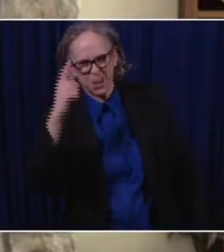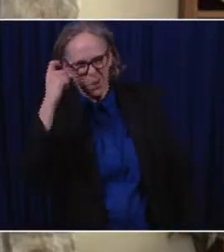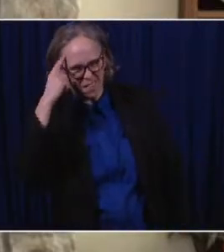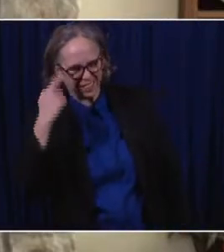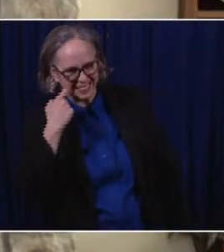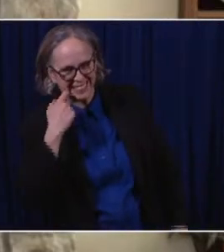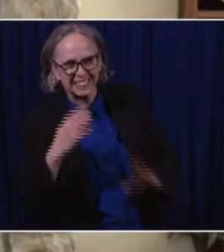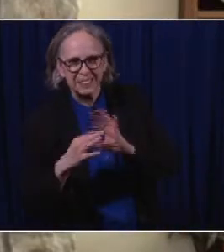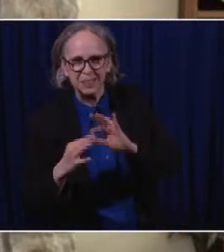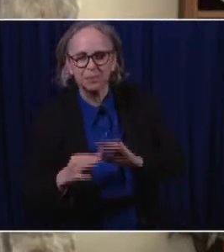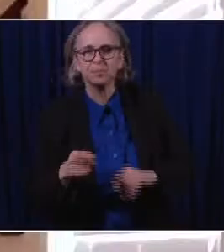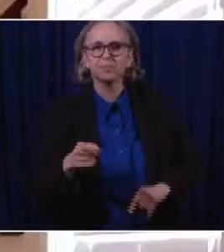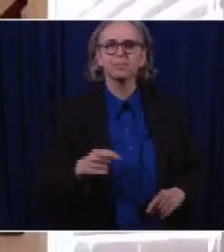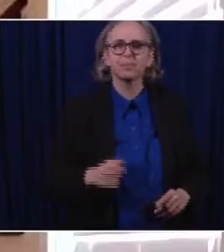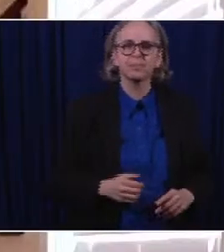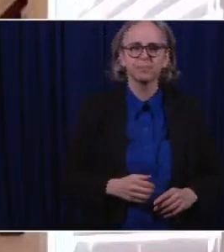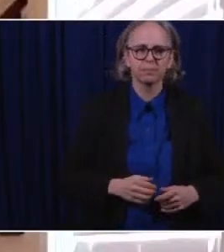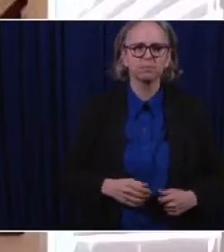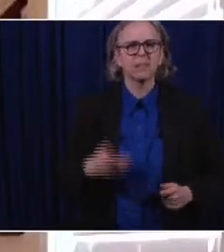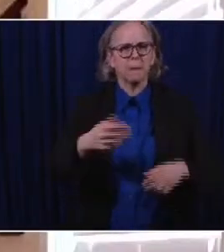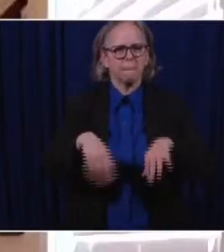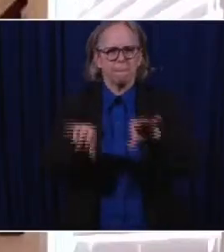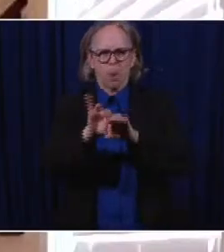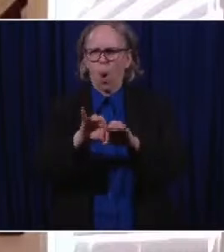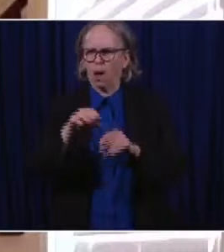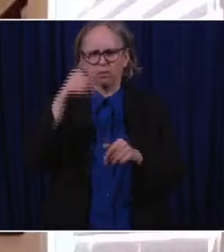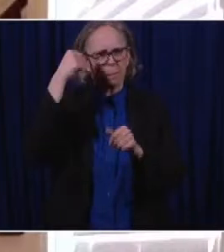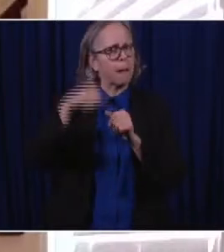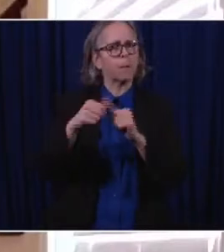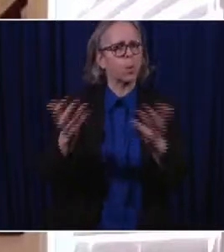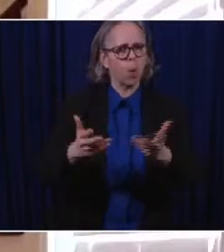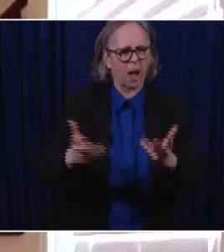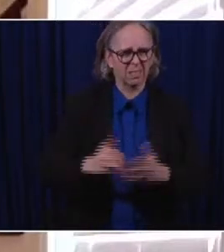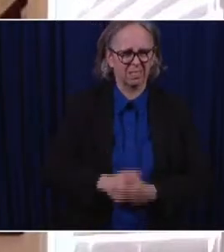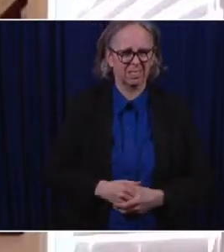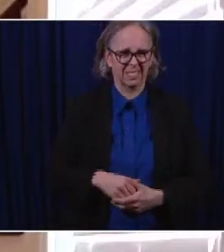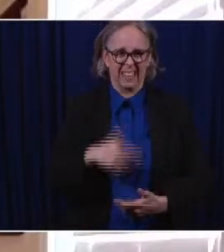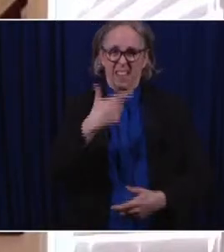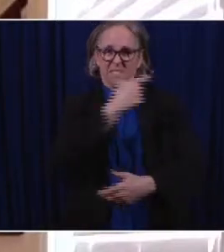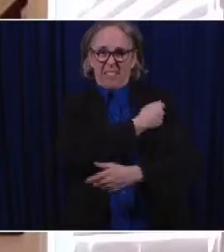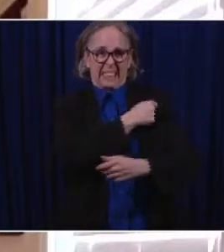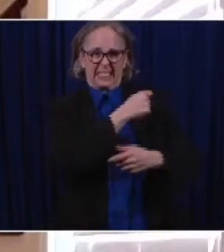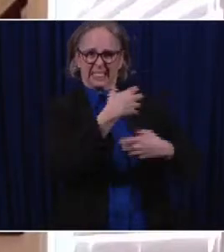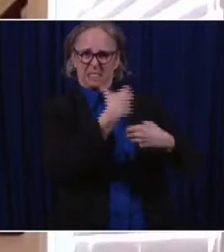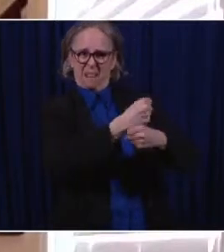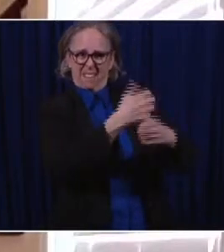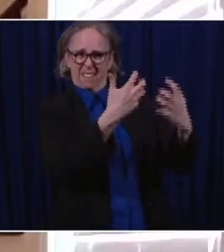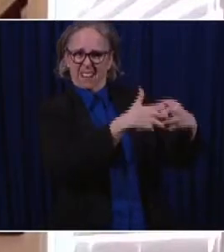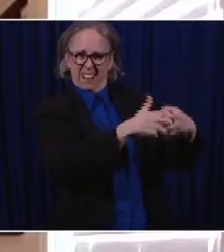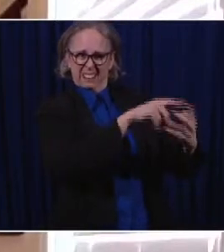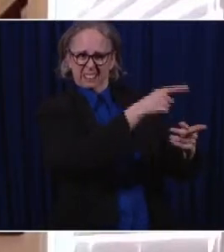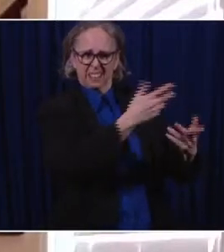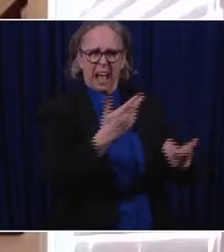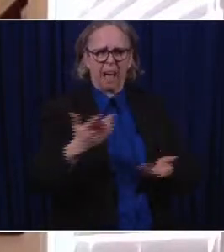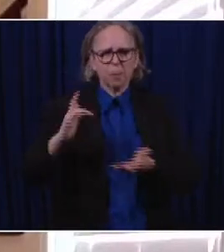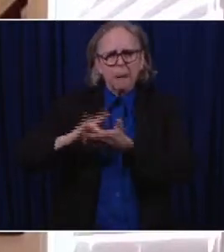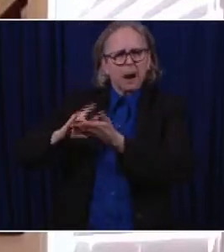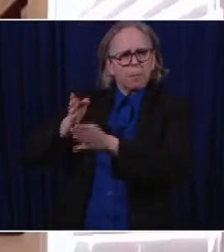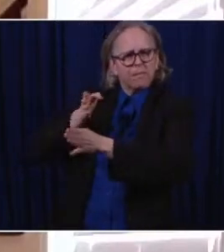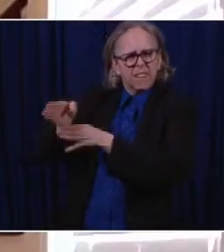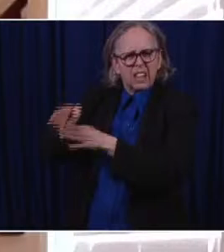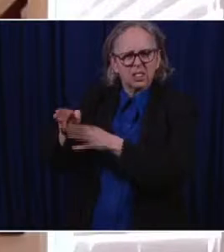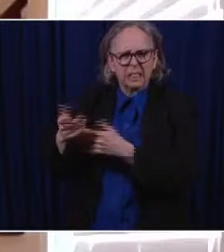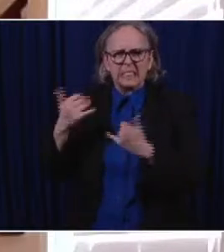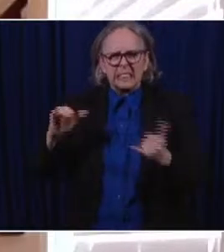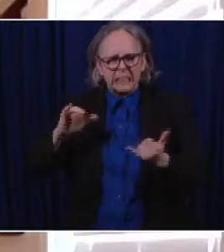companies, along with the medical community, are learning about the virus as we gain more experience with it.